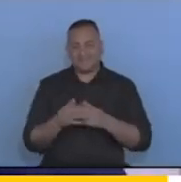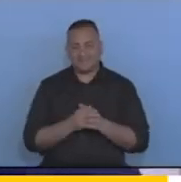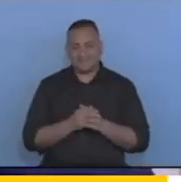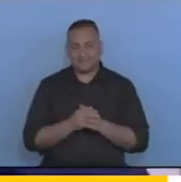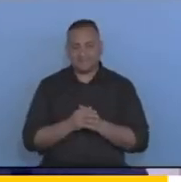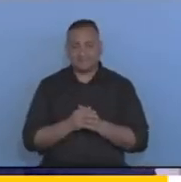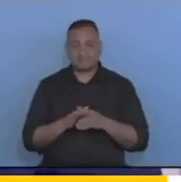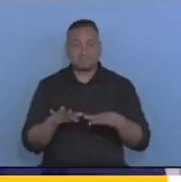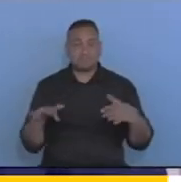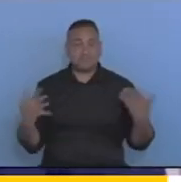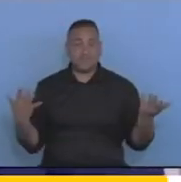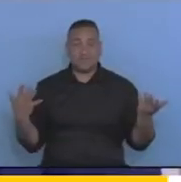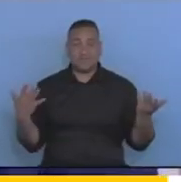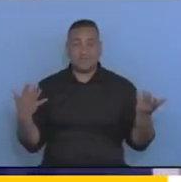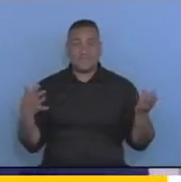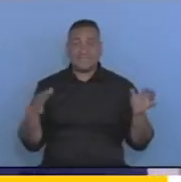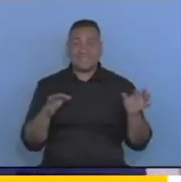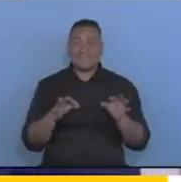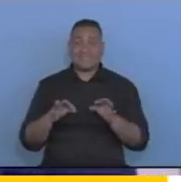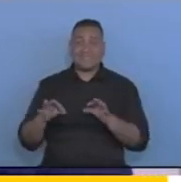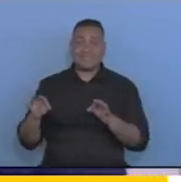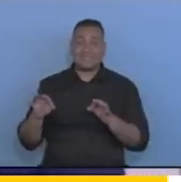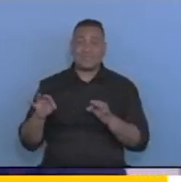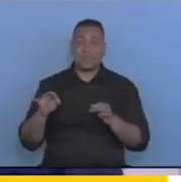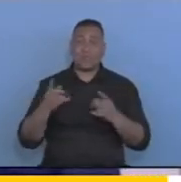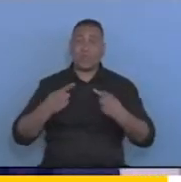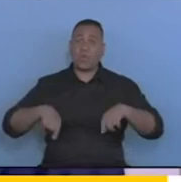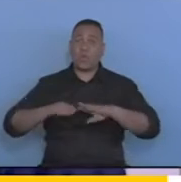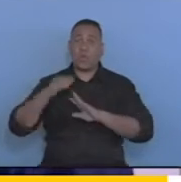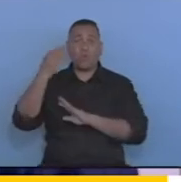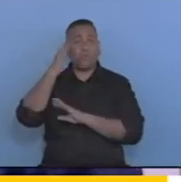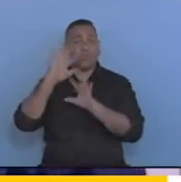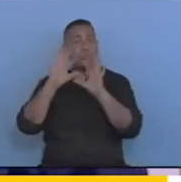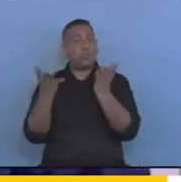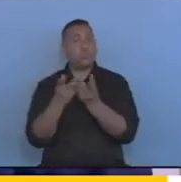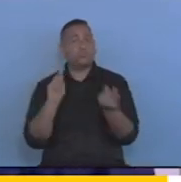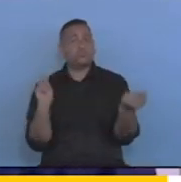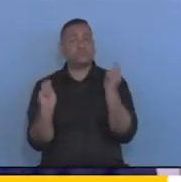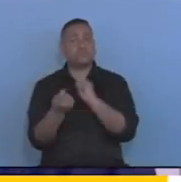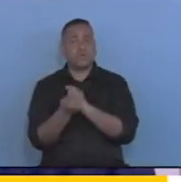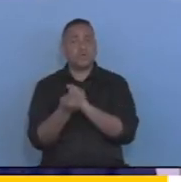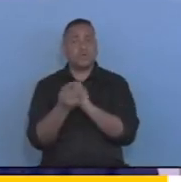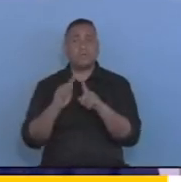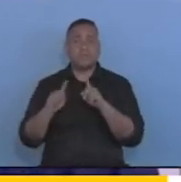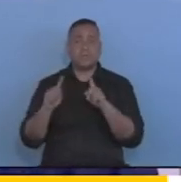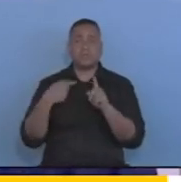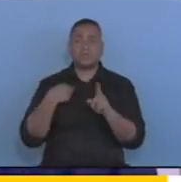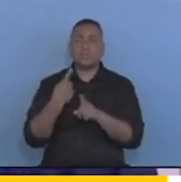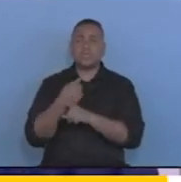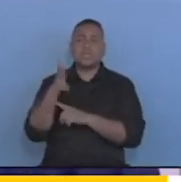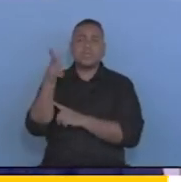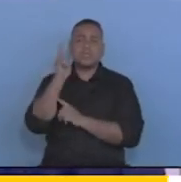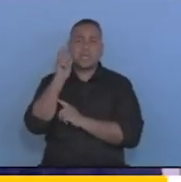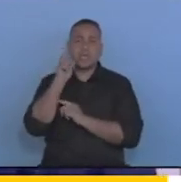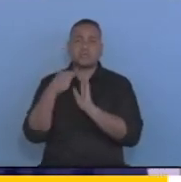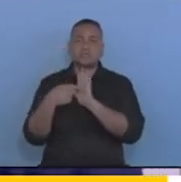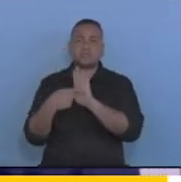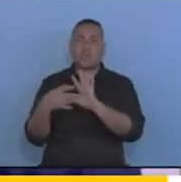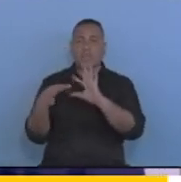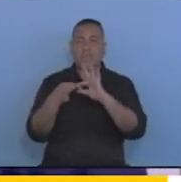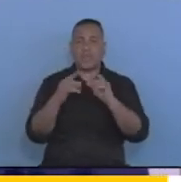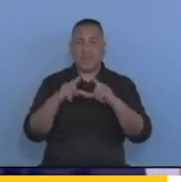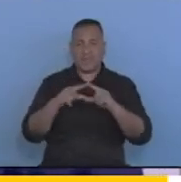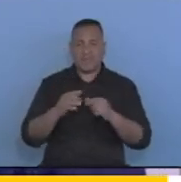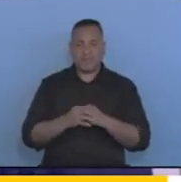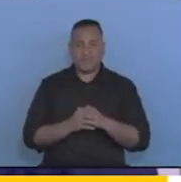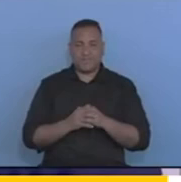you have it. This is definitely something. We all know the world is constantly changing, but it's a common theme that you've heard here on the Link Show today, because industry,